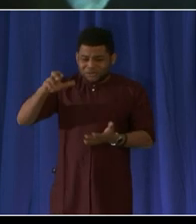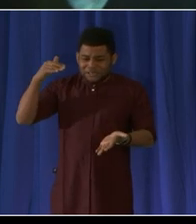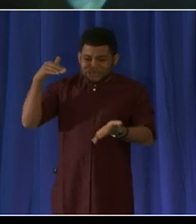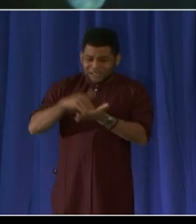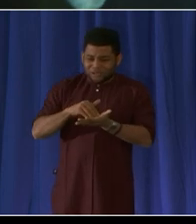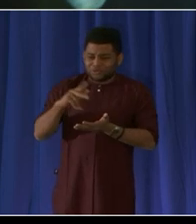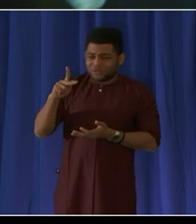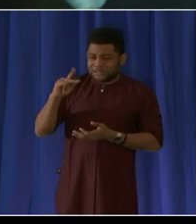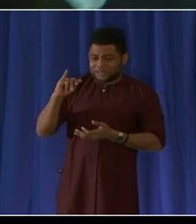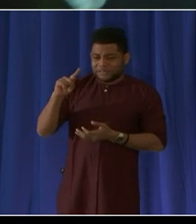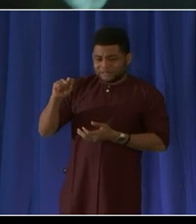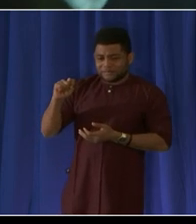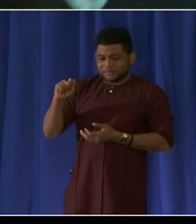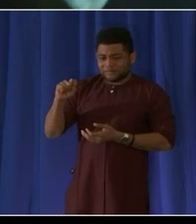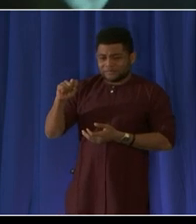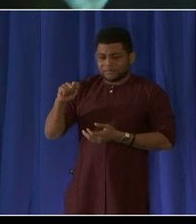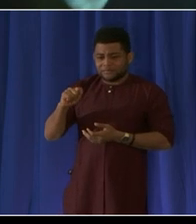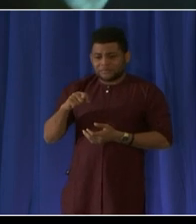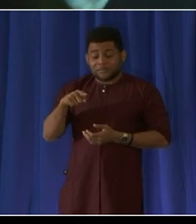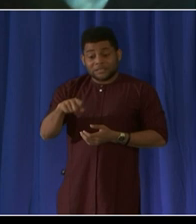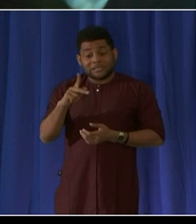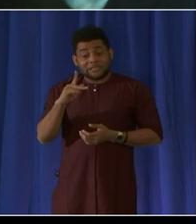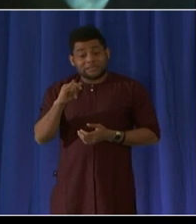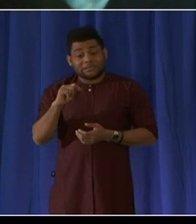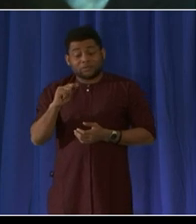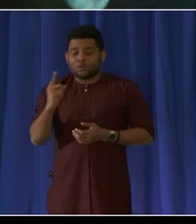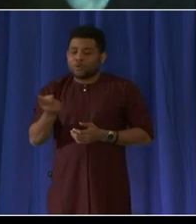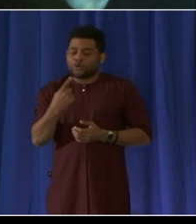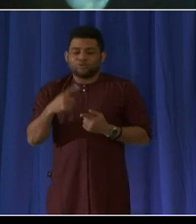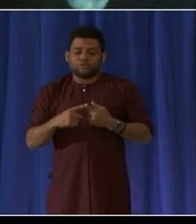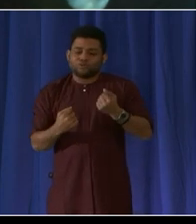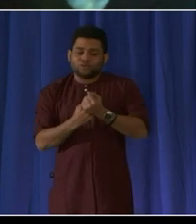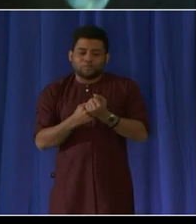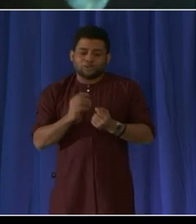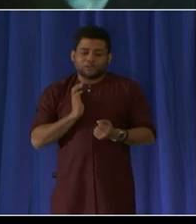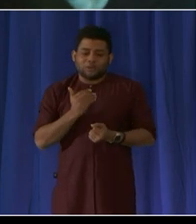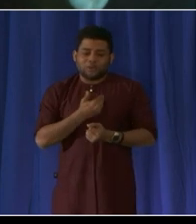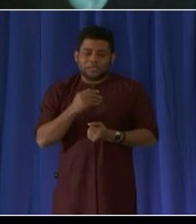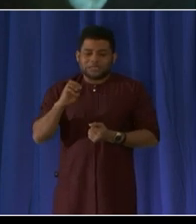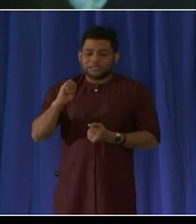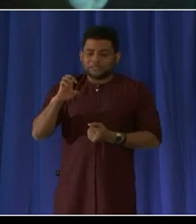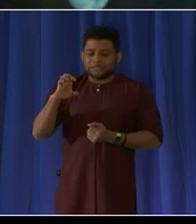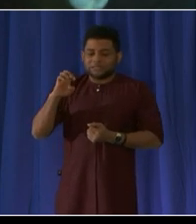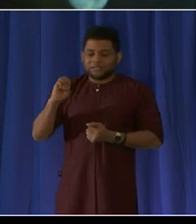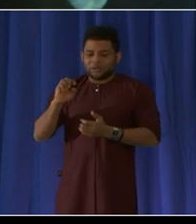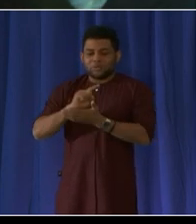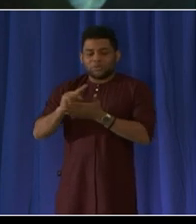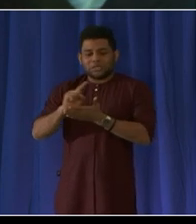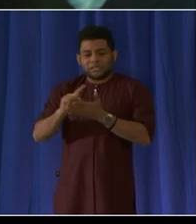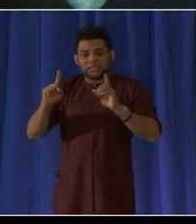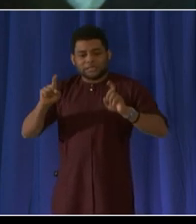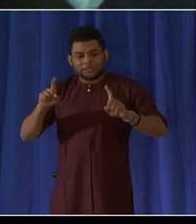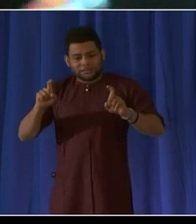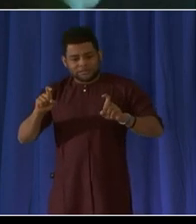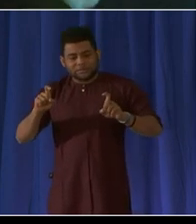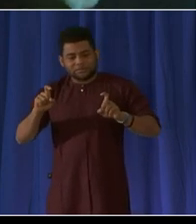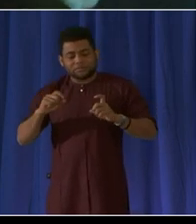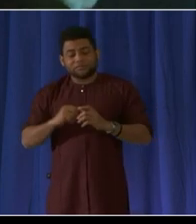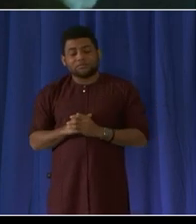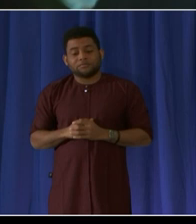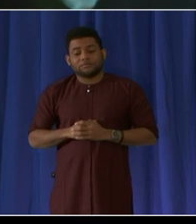300,000 kits, and these are just the kits to support our ECE weekly testing.